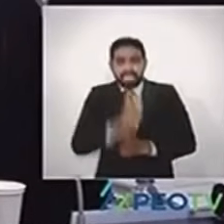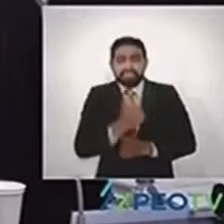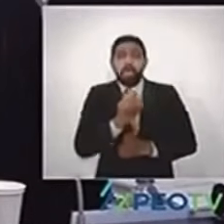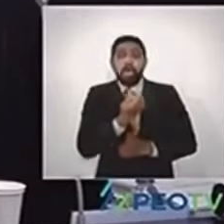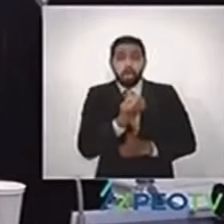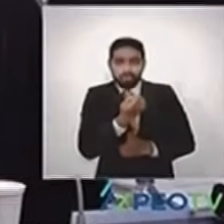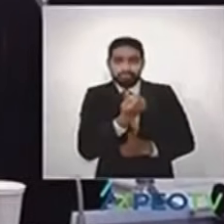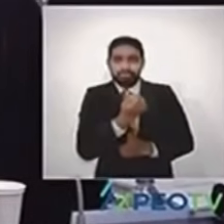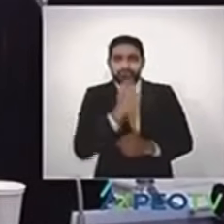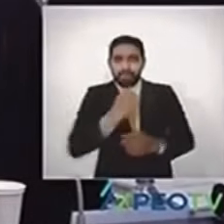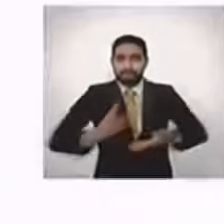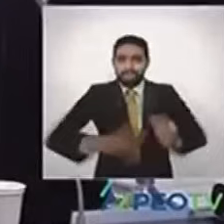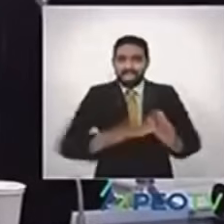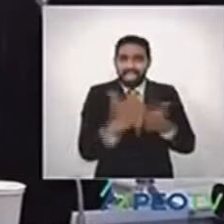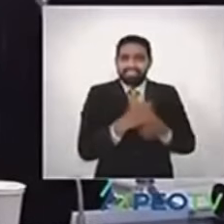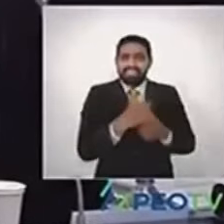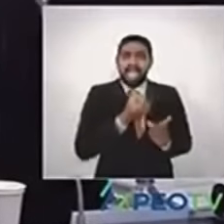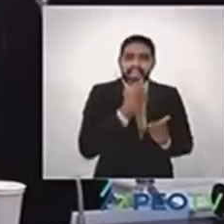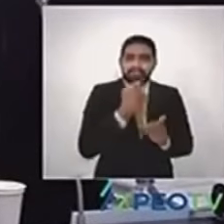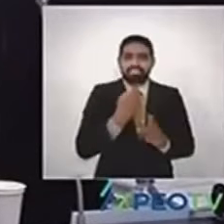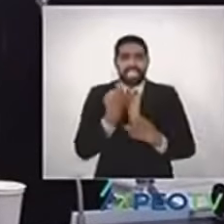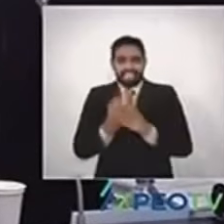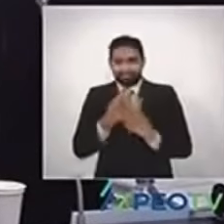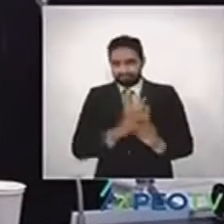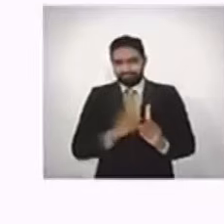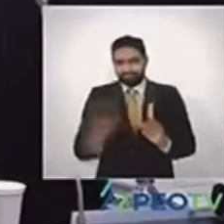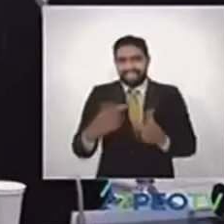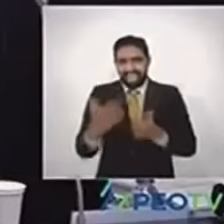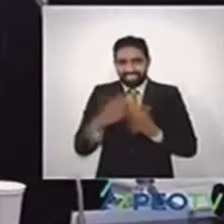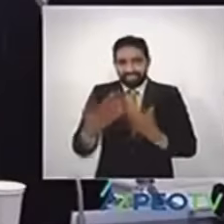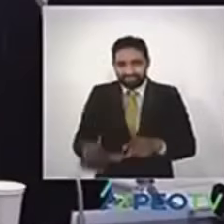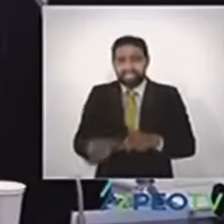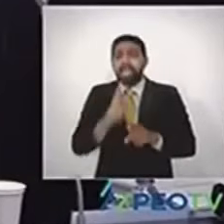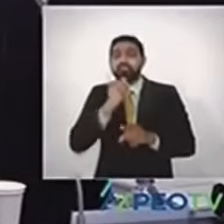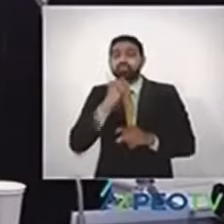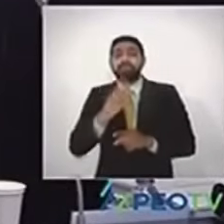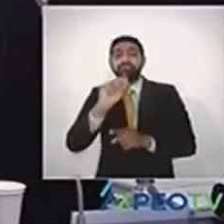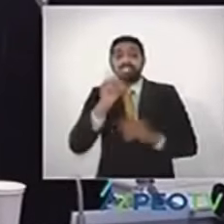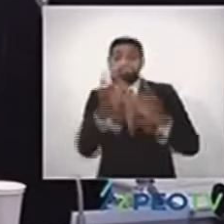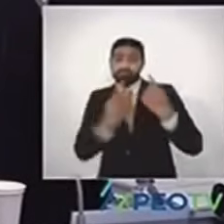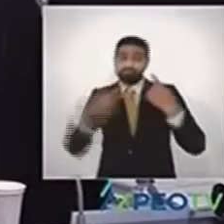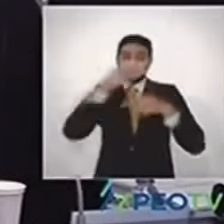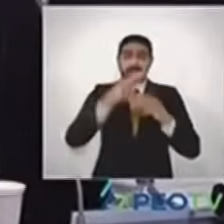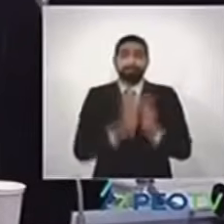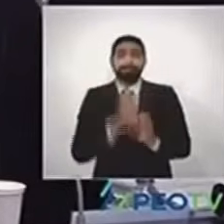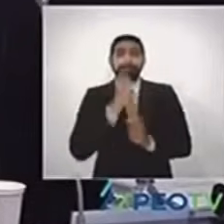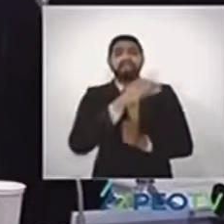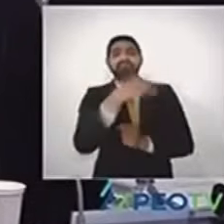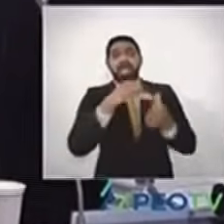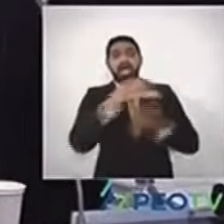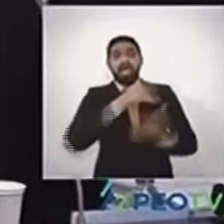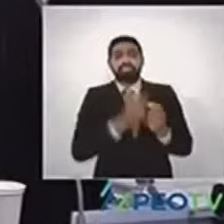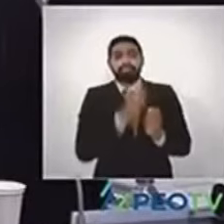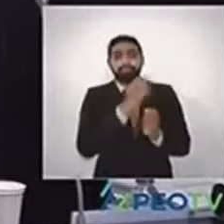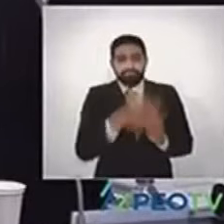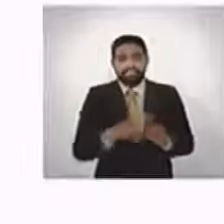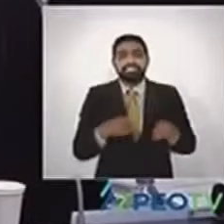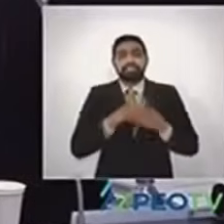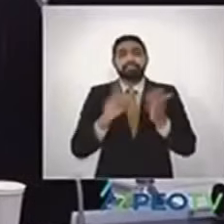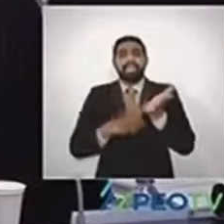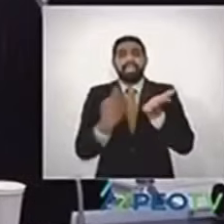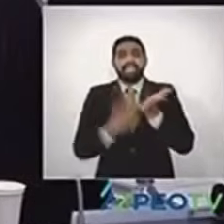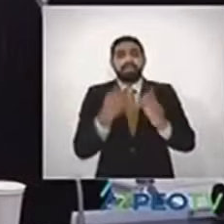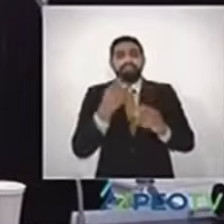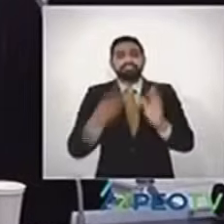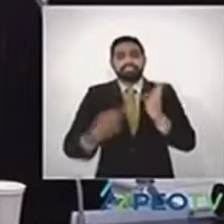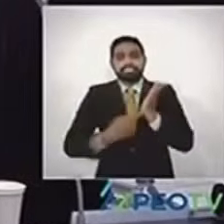from Kadawatha to Keravalapitia. That is exactly what is happening even now. They scrapped our LRT project, given at 0.1% interest,